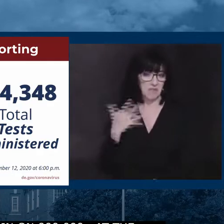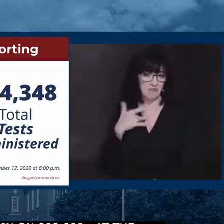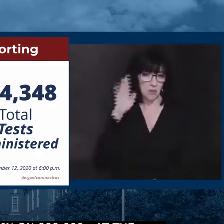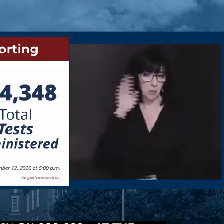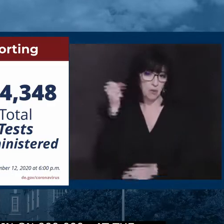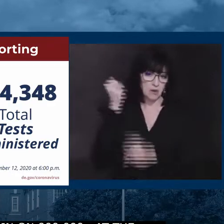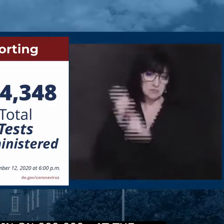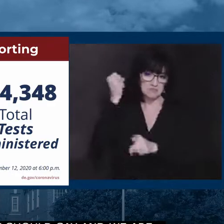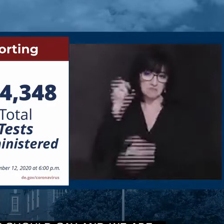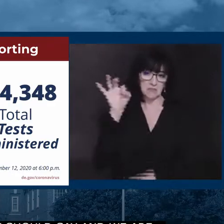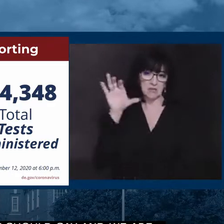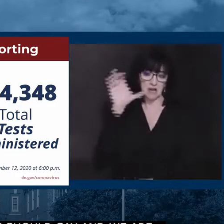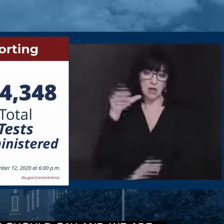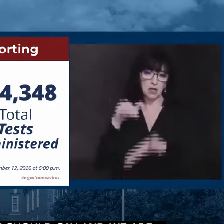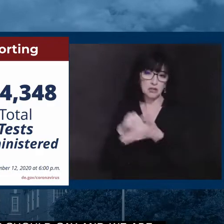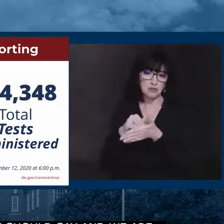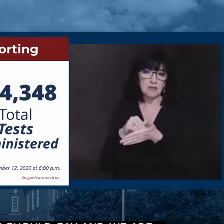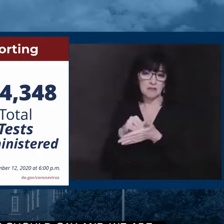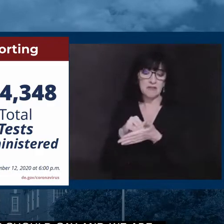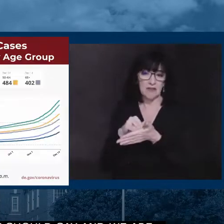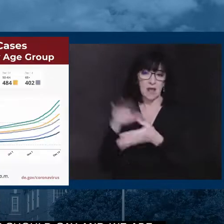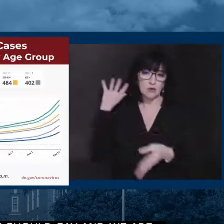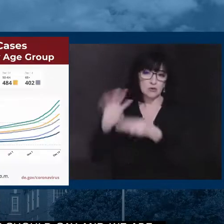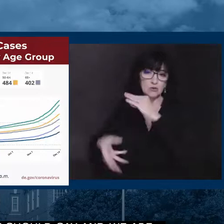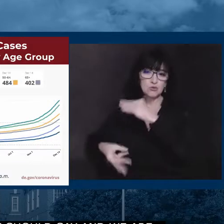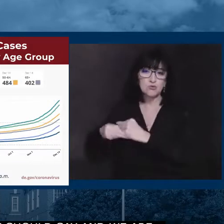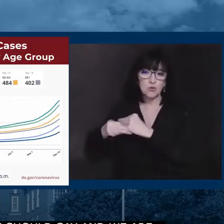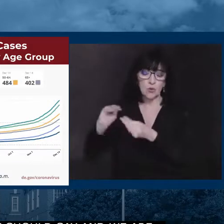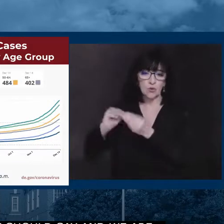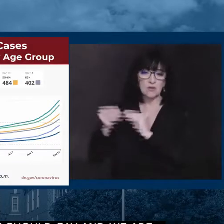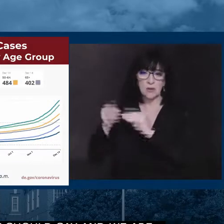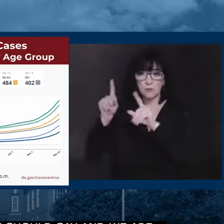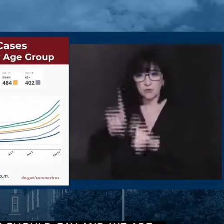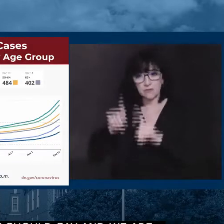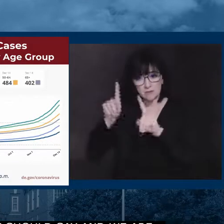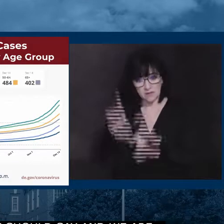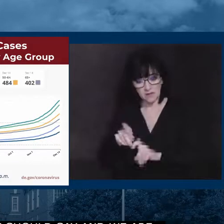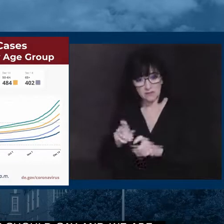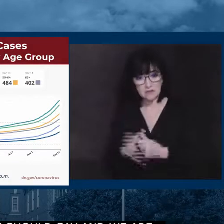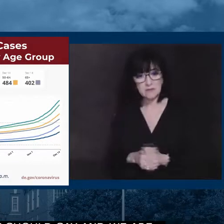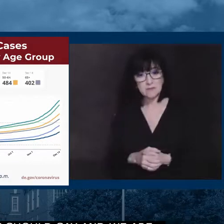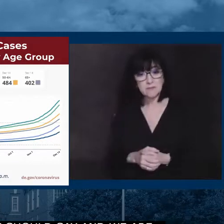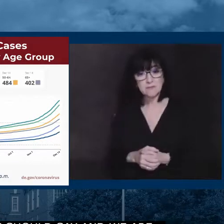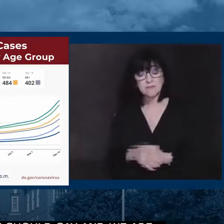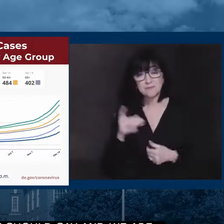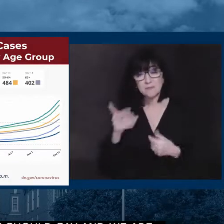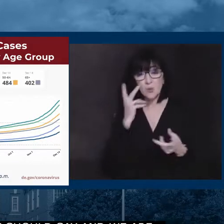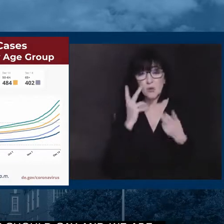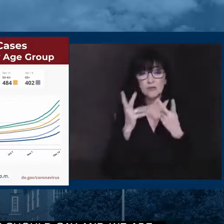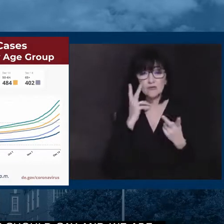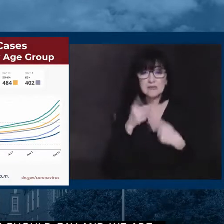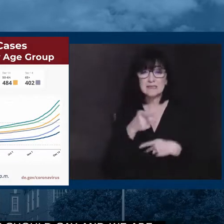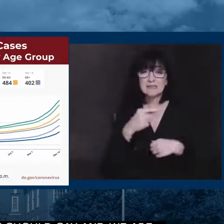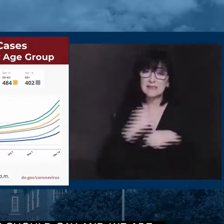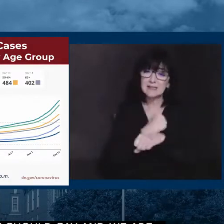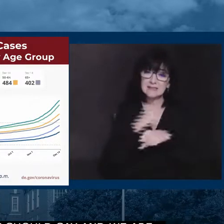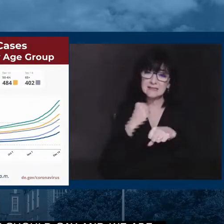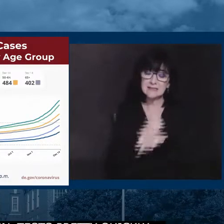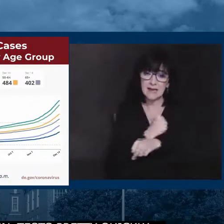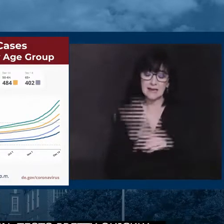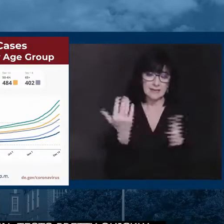total tests pretty quickly. If you look at just some of the data, again, the